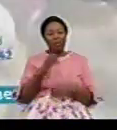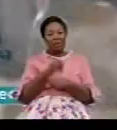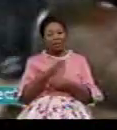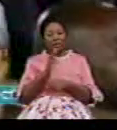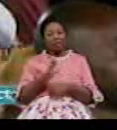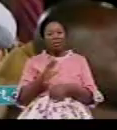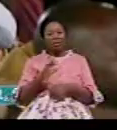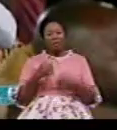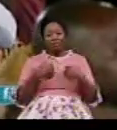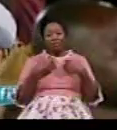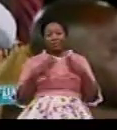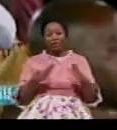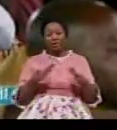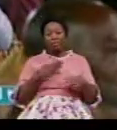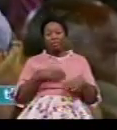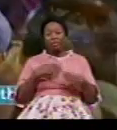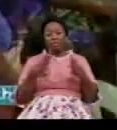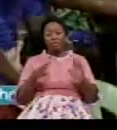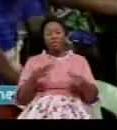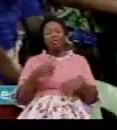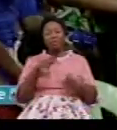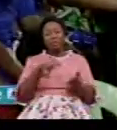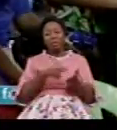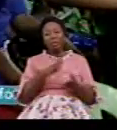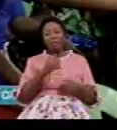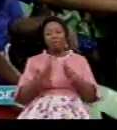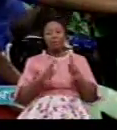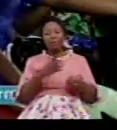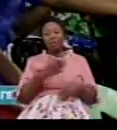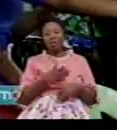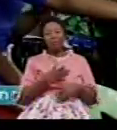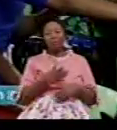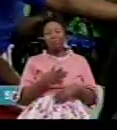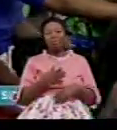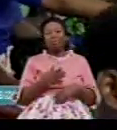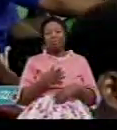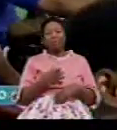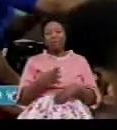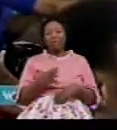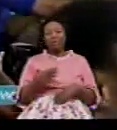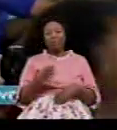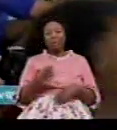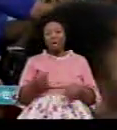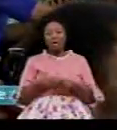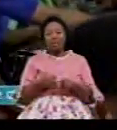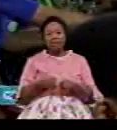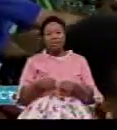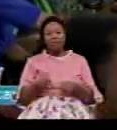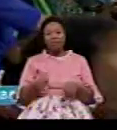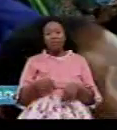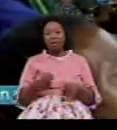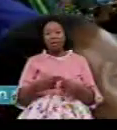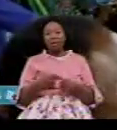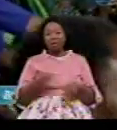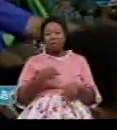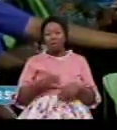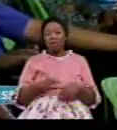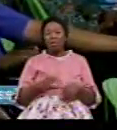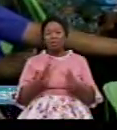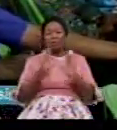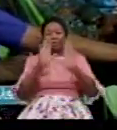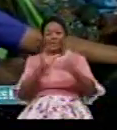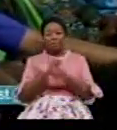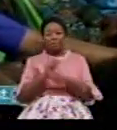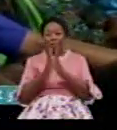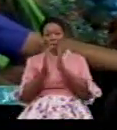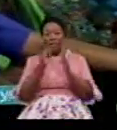section, Igede section. As soon as the miracle prayer is, the hour has come. Bring them out so that I can